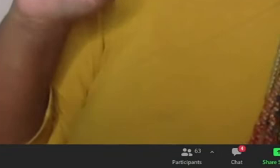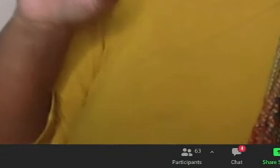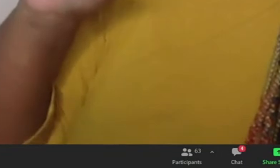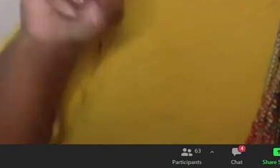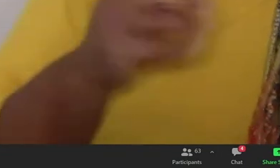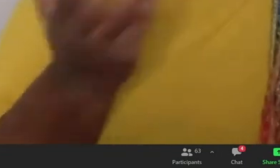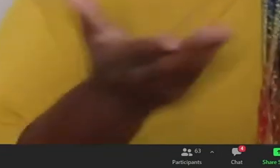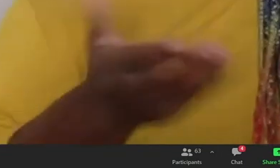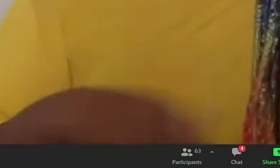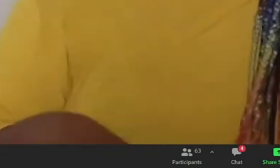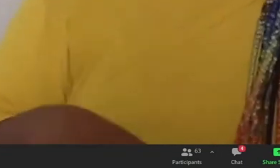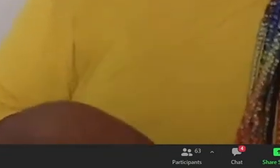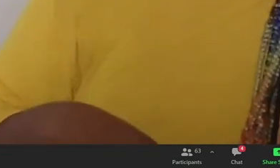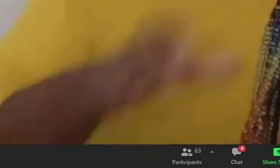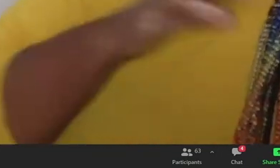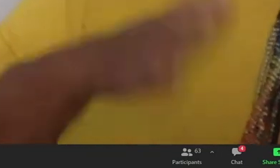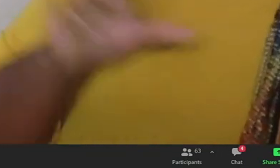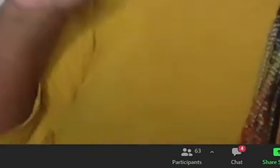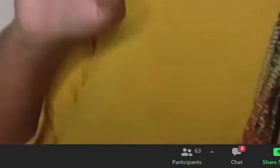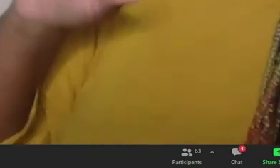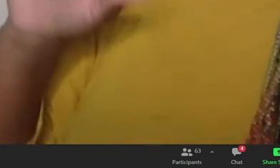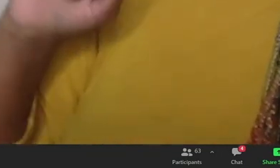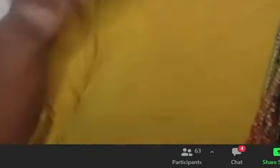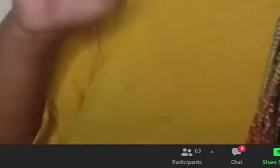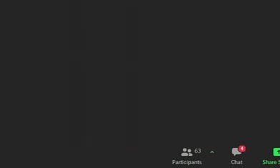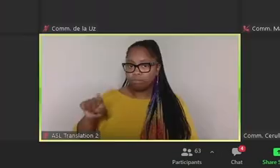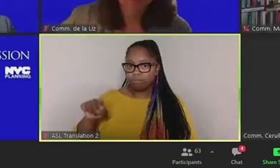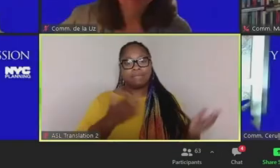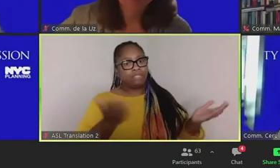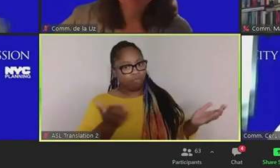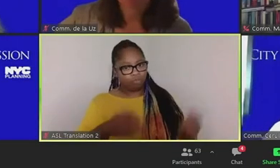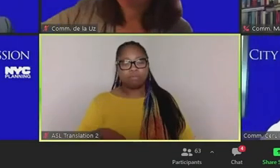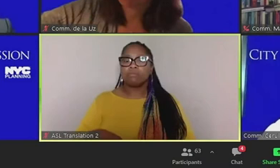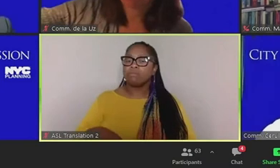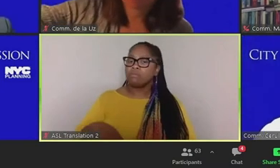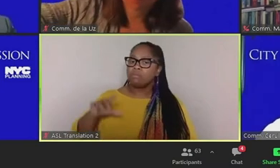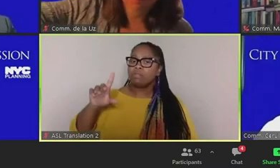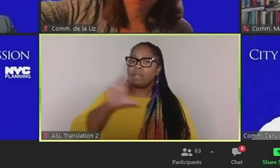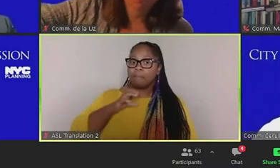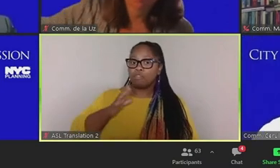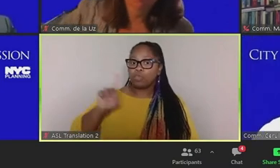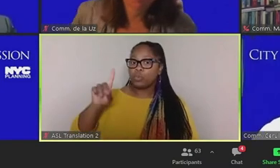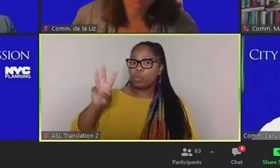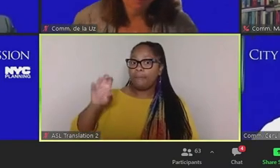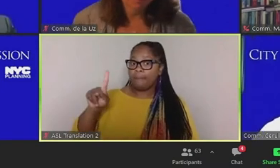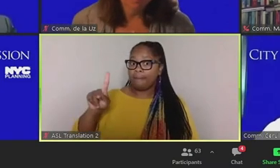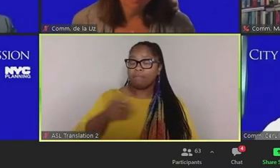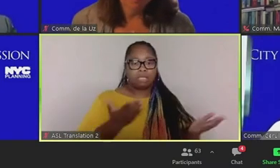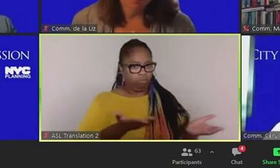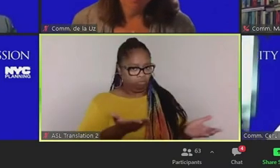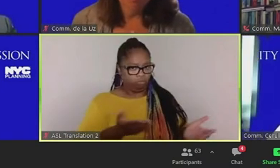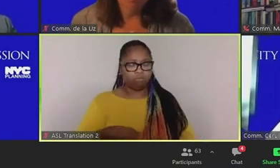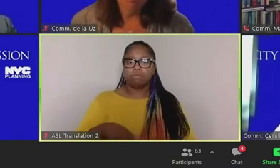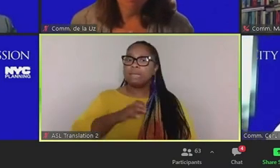Here. Commissioner De La Hoos. Here. Commissioner Dweck. Here.